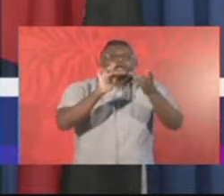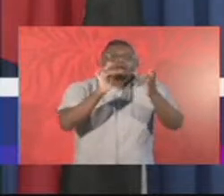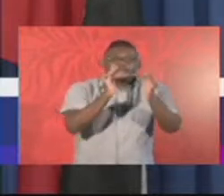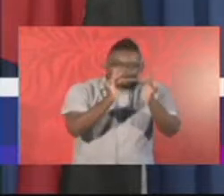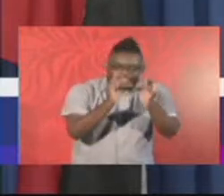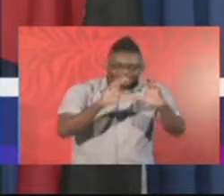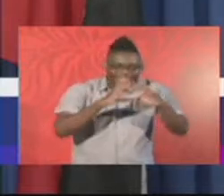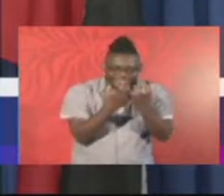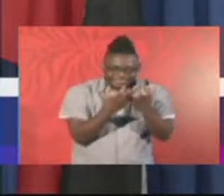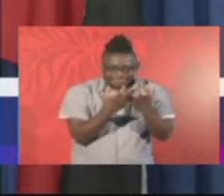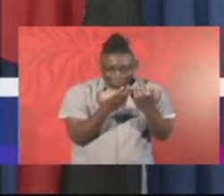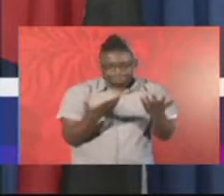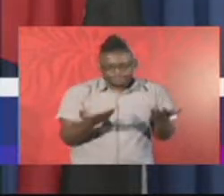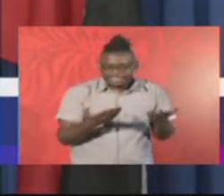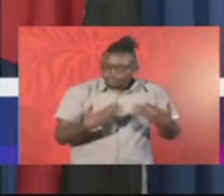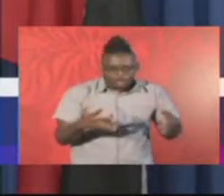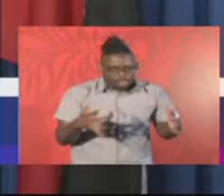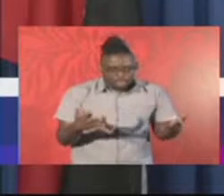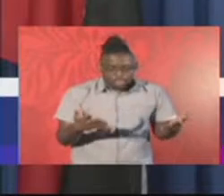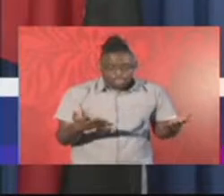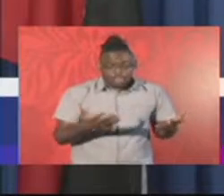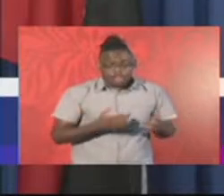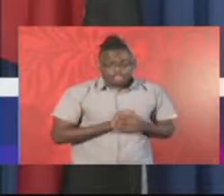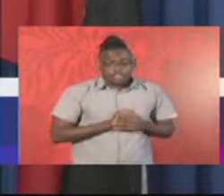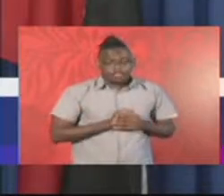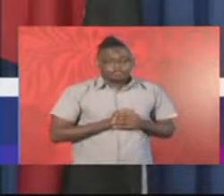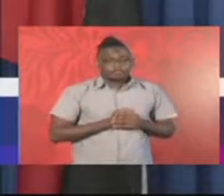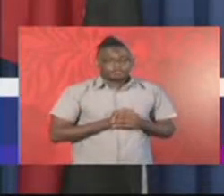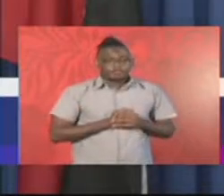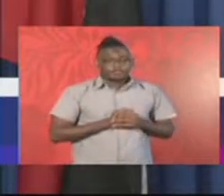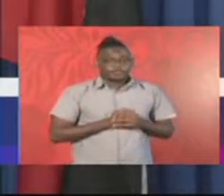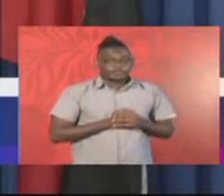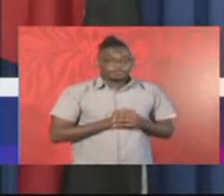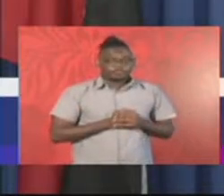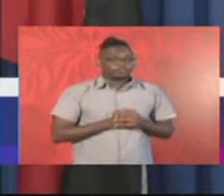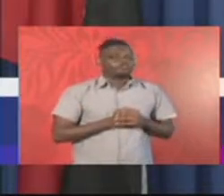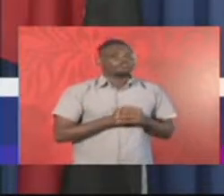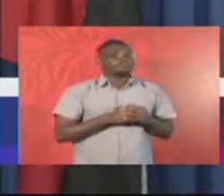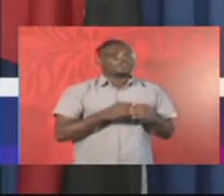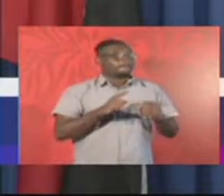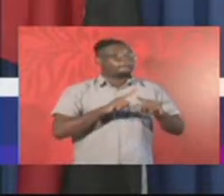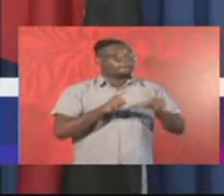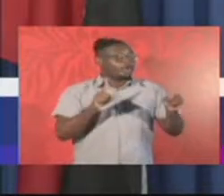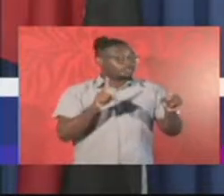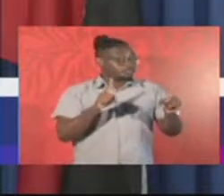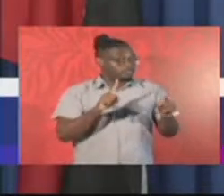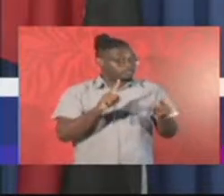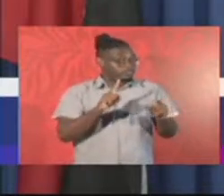which is the one that they're using on September 6th. But on the 1st of October,